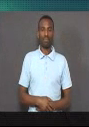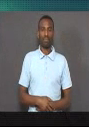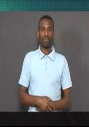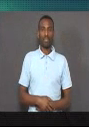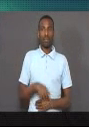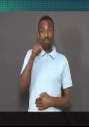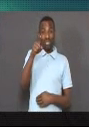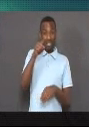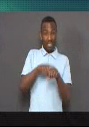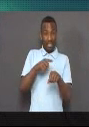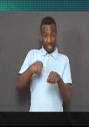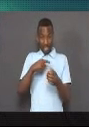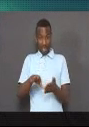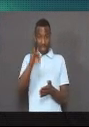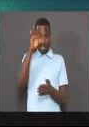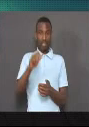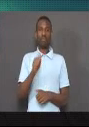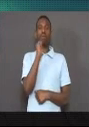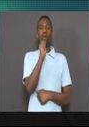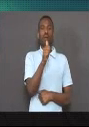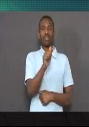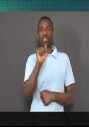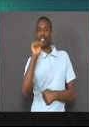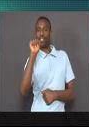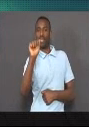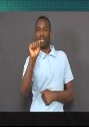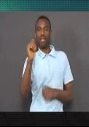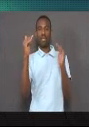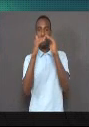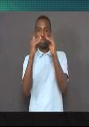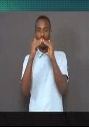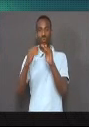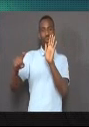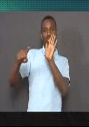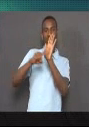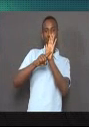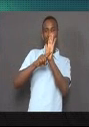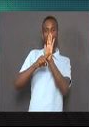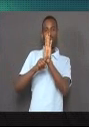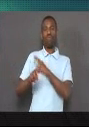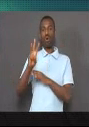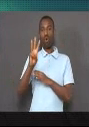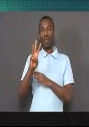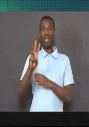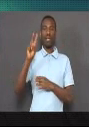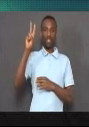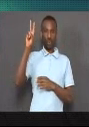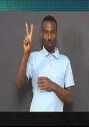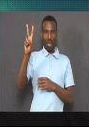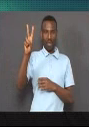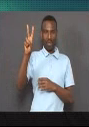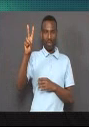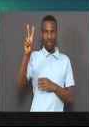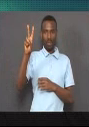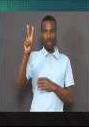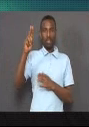We find that acceleration equals the negative value of the angular